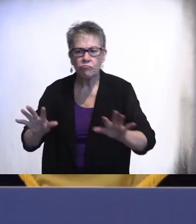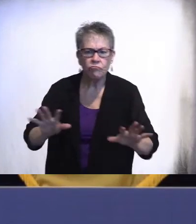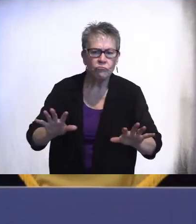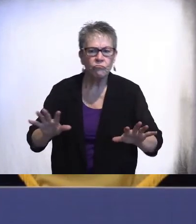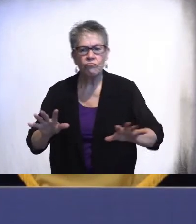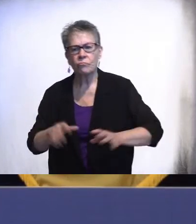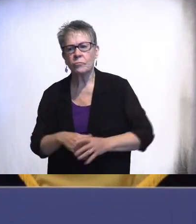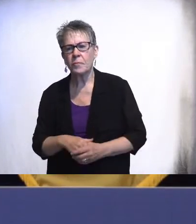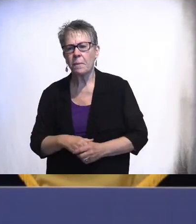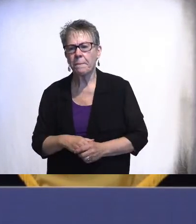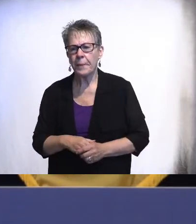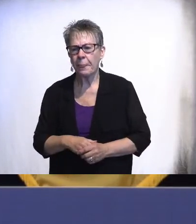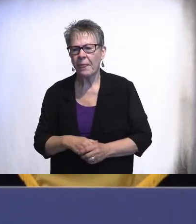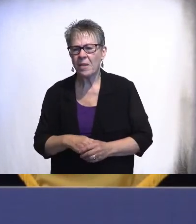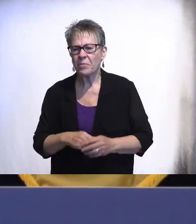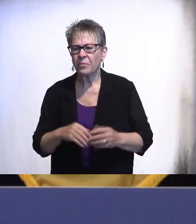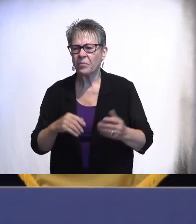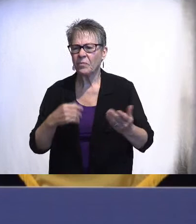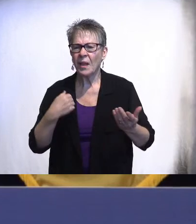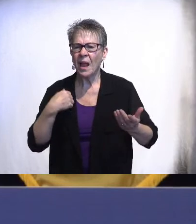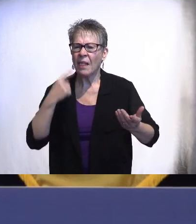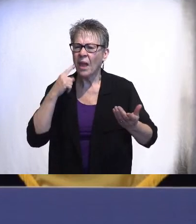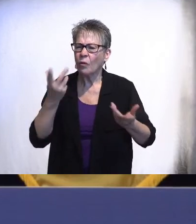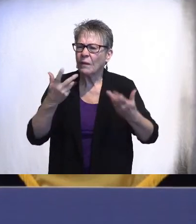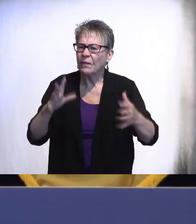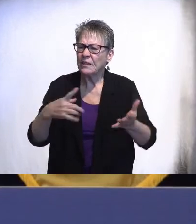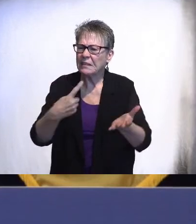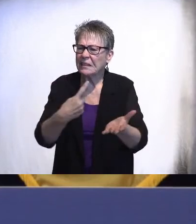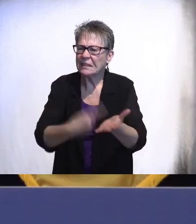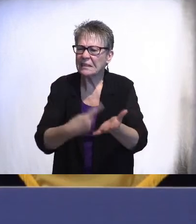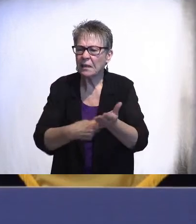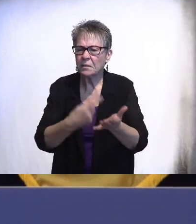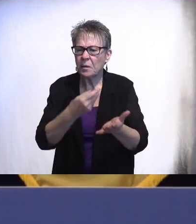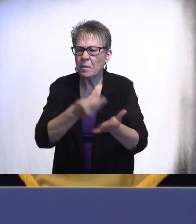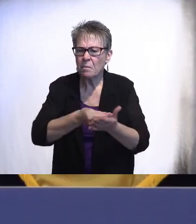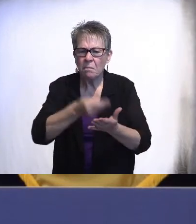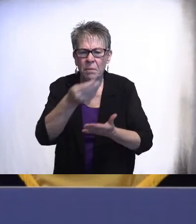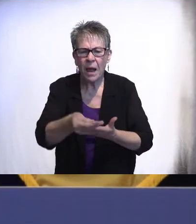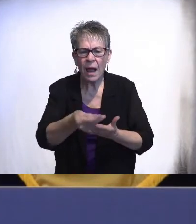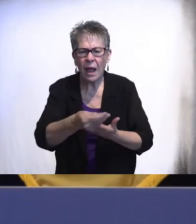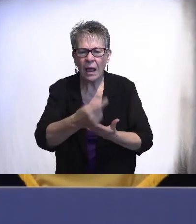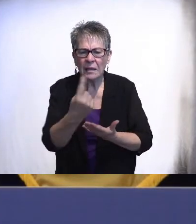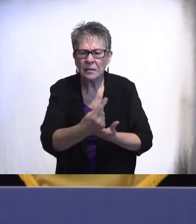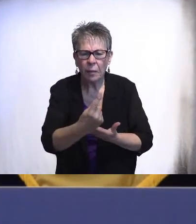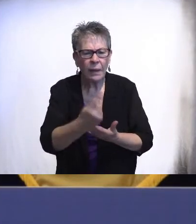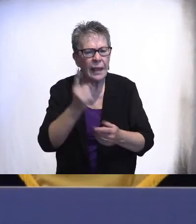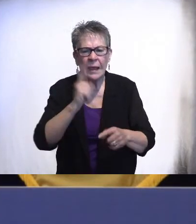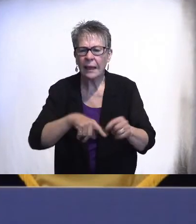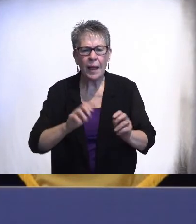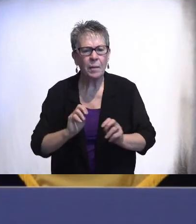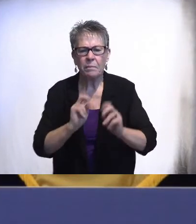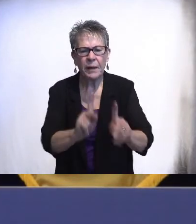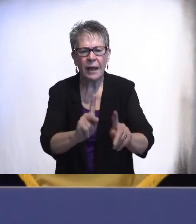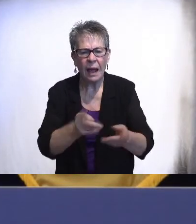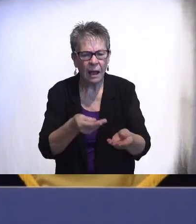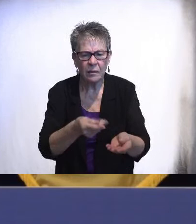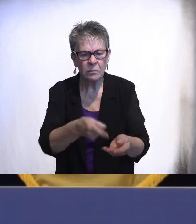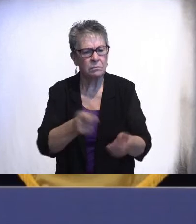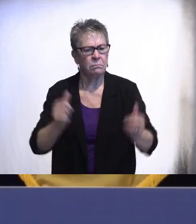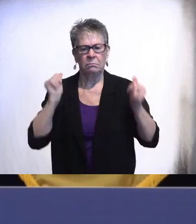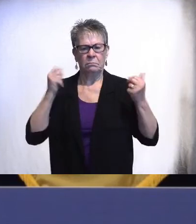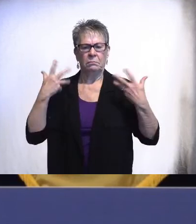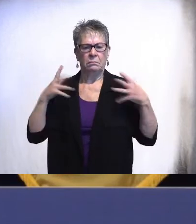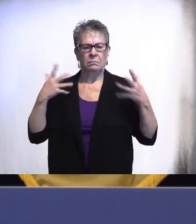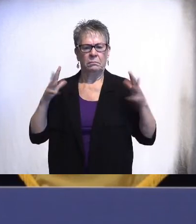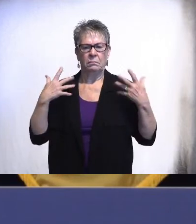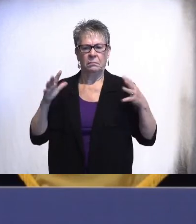many, many months ago. Paramo? Yeah, the governor never issued any type of executive order on returning products to supermarkets. That was a law the governor signed in